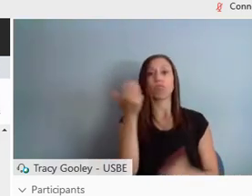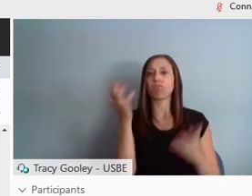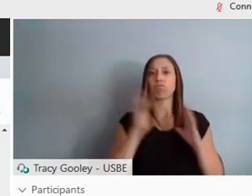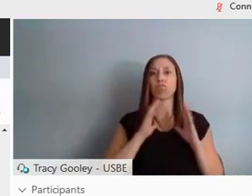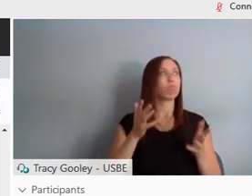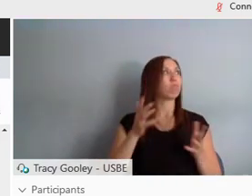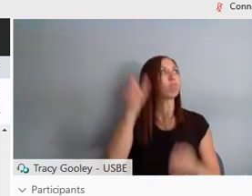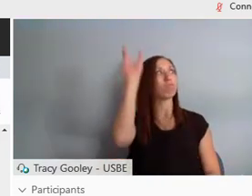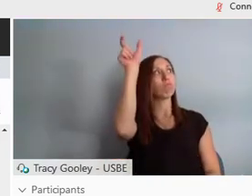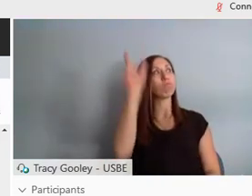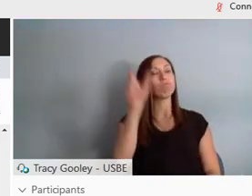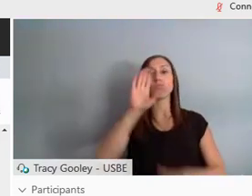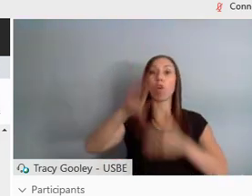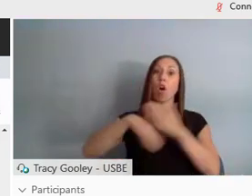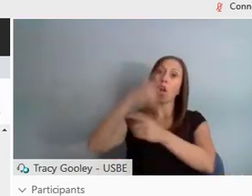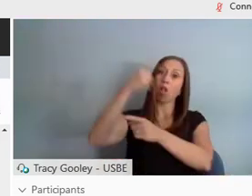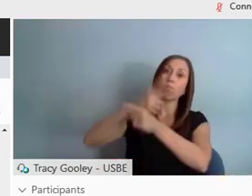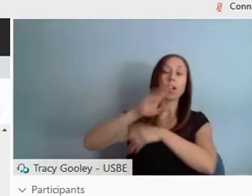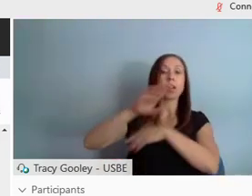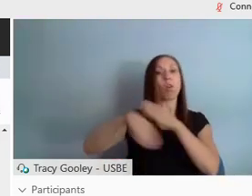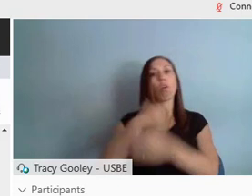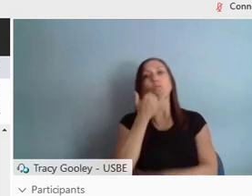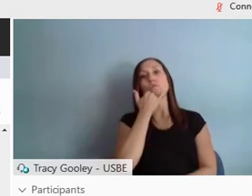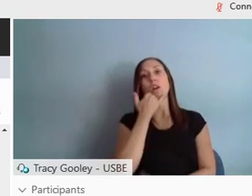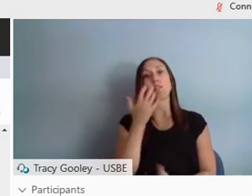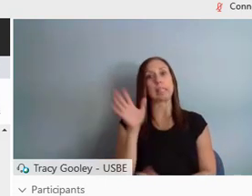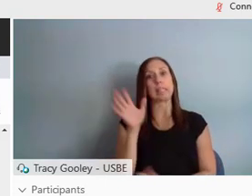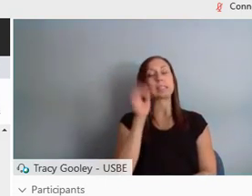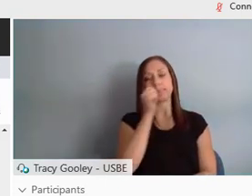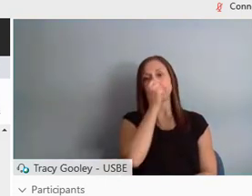all wrong, mark through the ones that they missed.